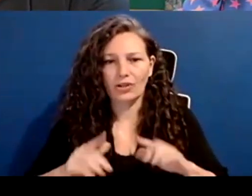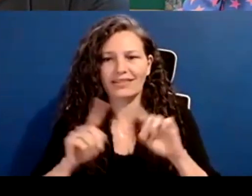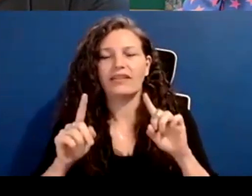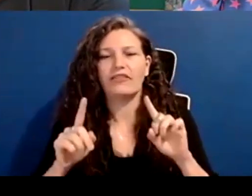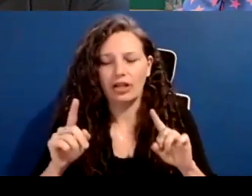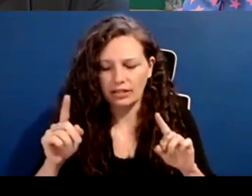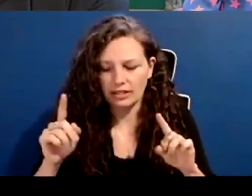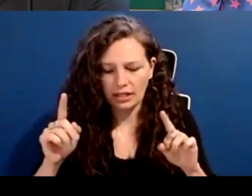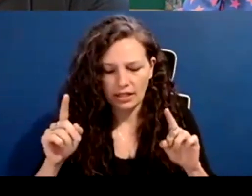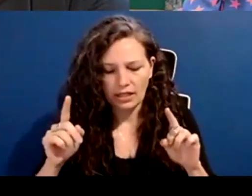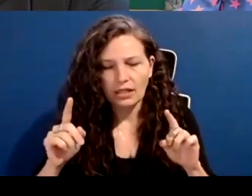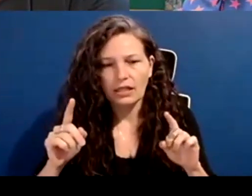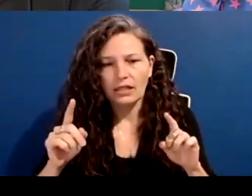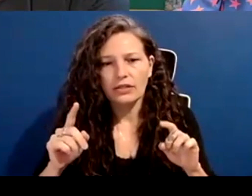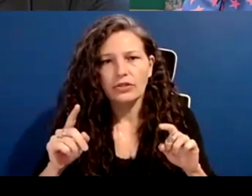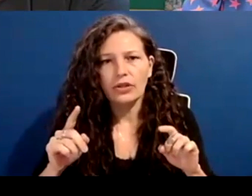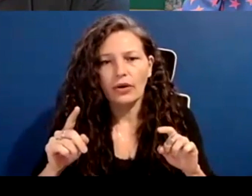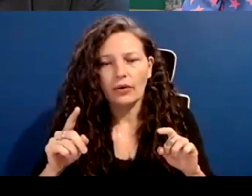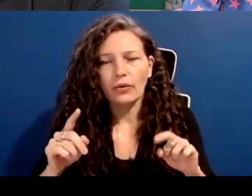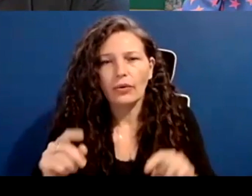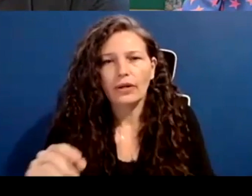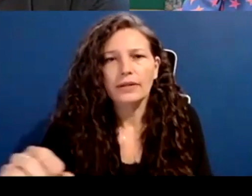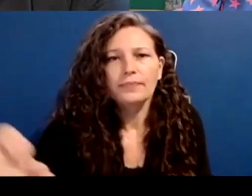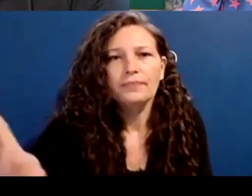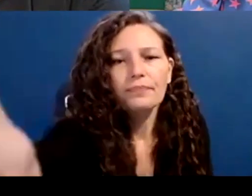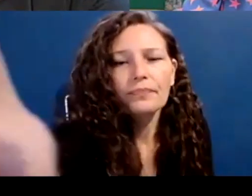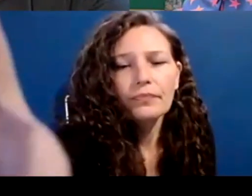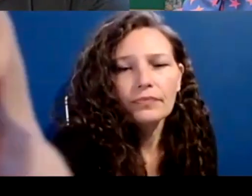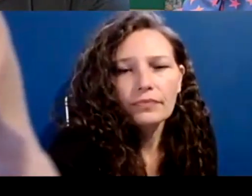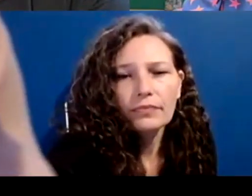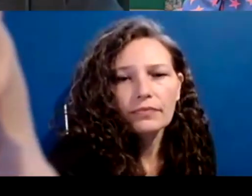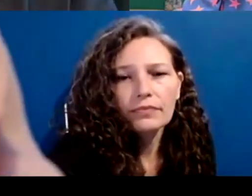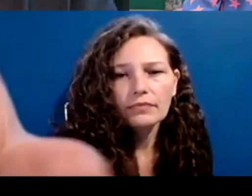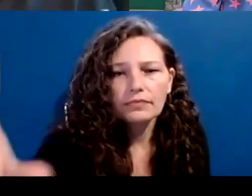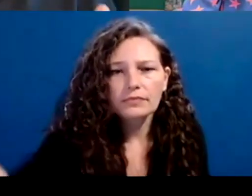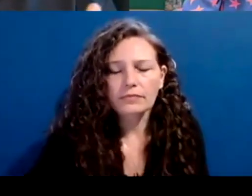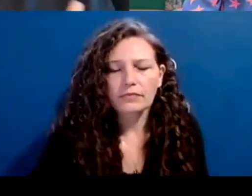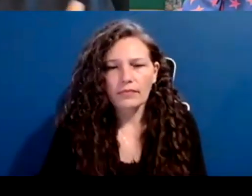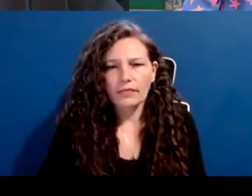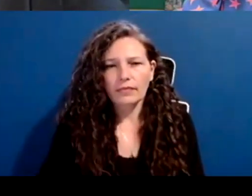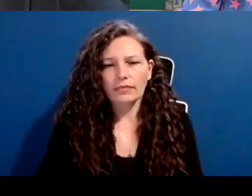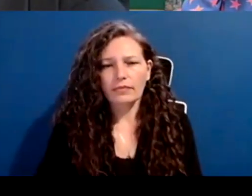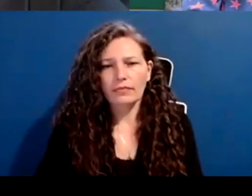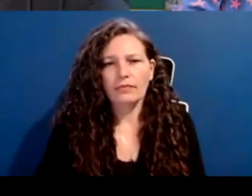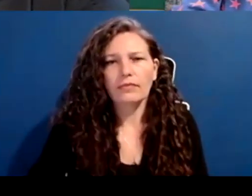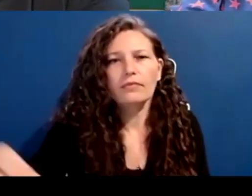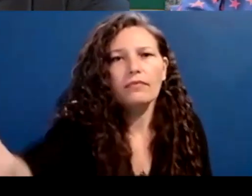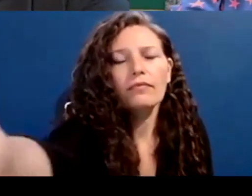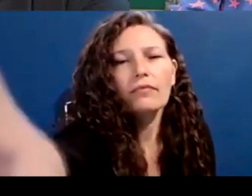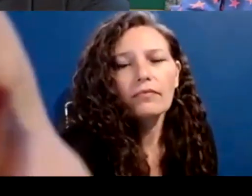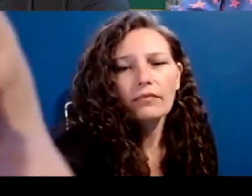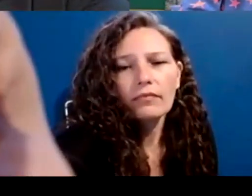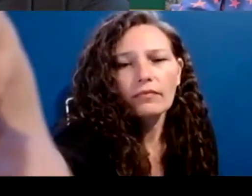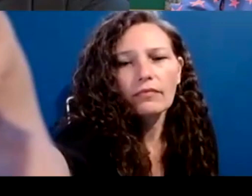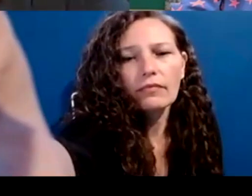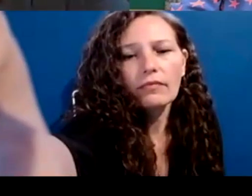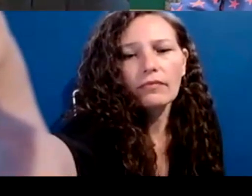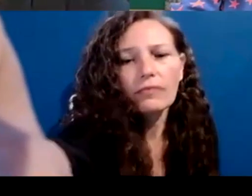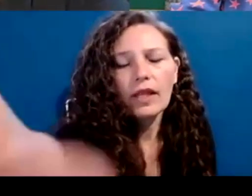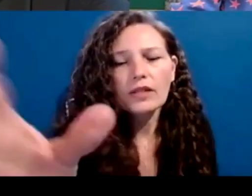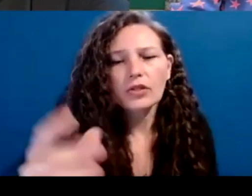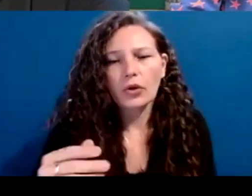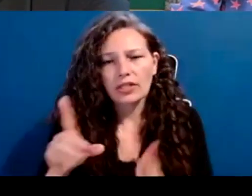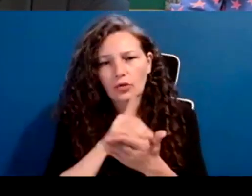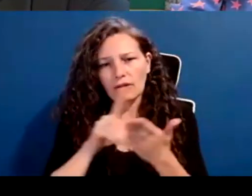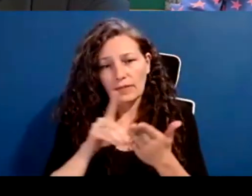so disability then was used, disability discrimination, otherwise known as ableism, was used as a way to